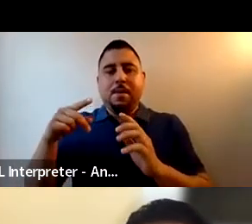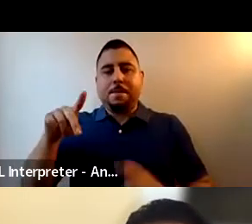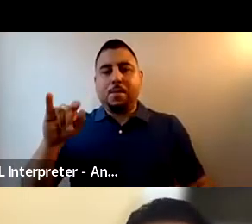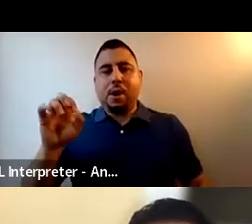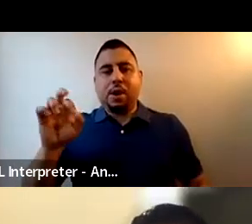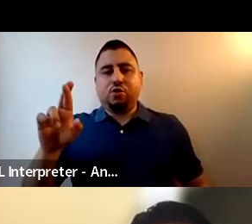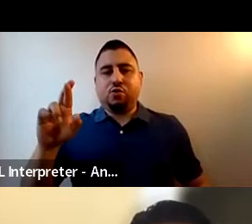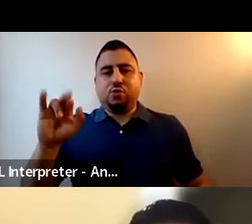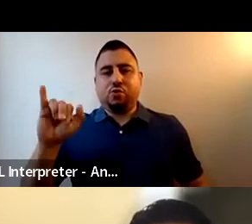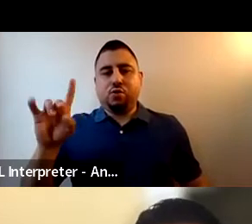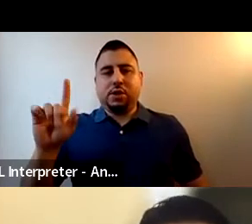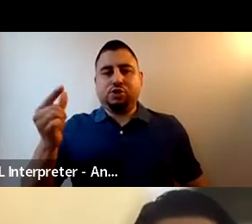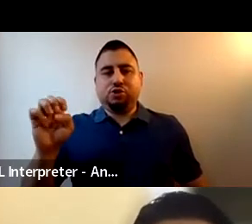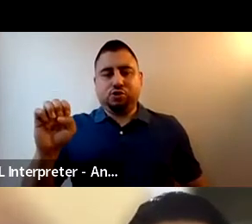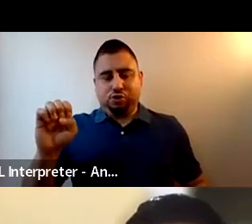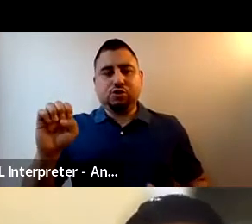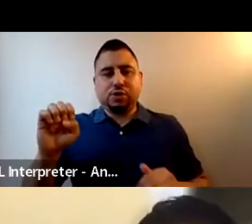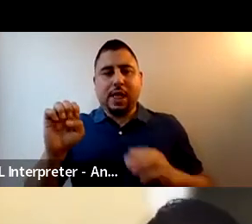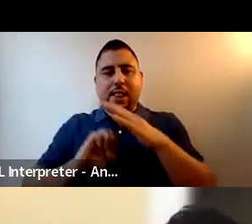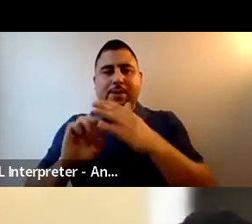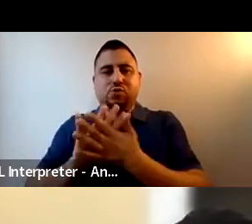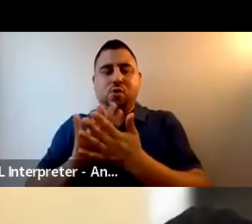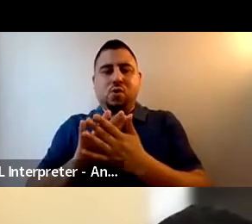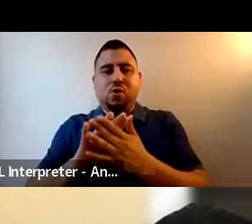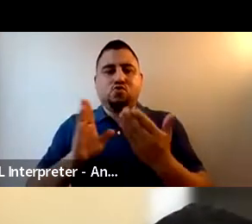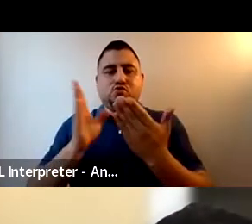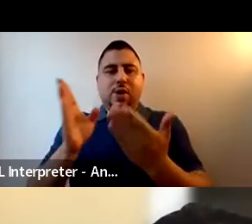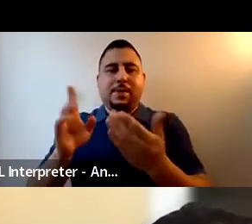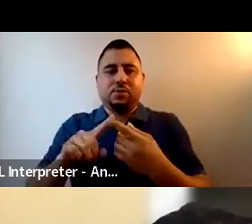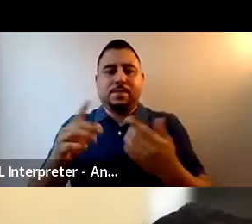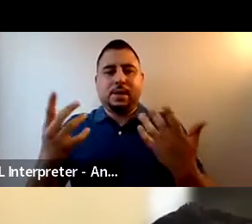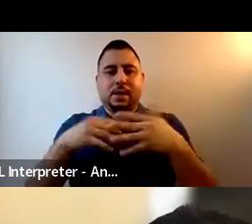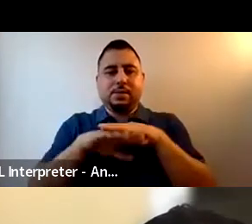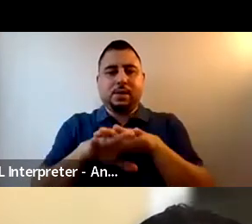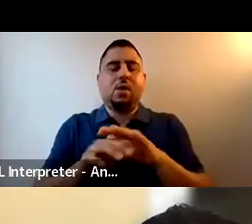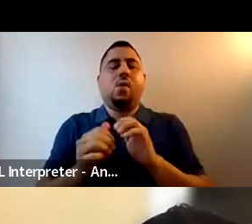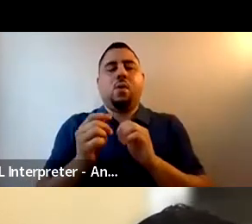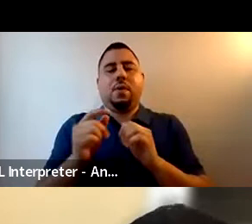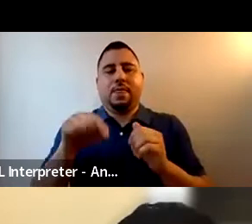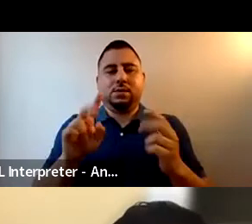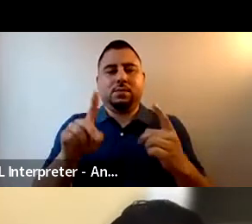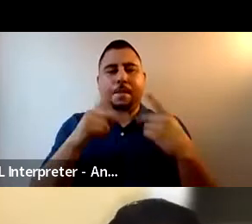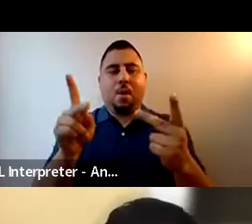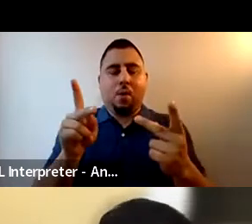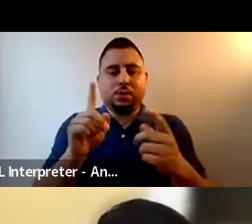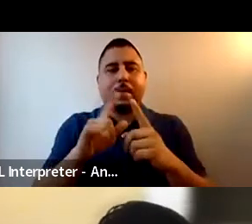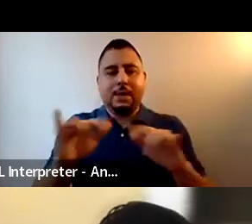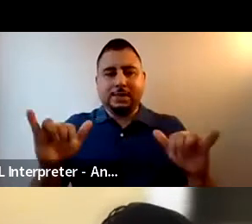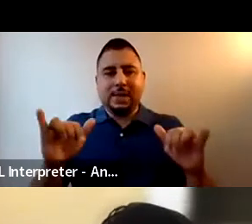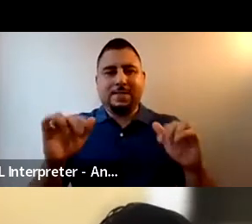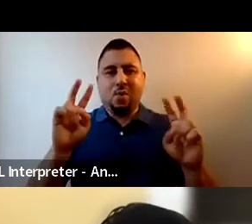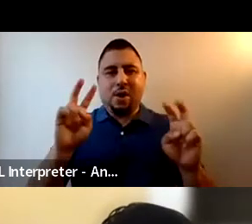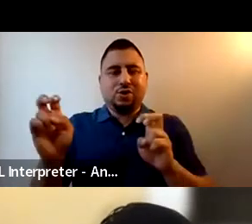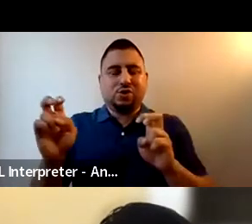School, which is recommended to be consolidated in this proposal. But there is an issue that has been